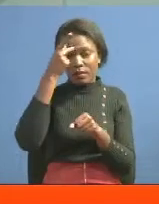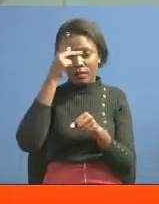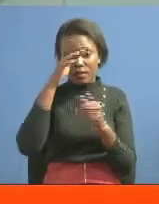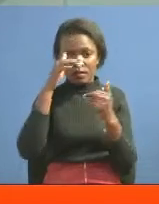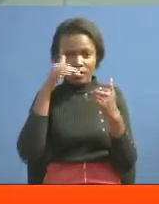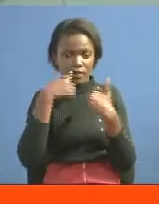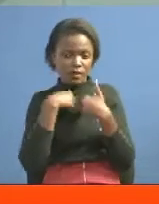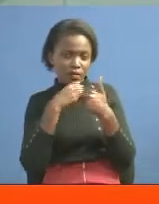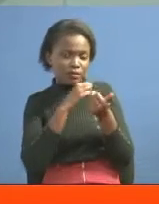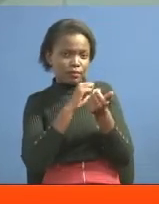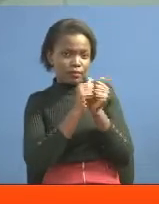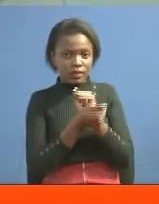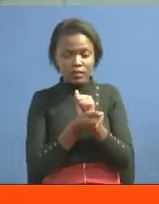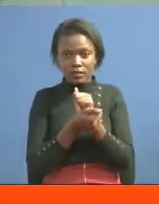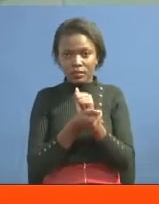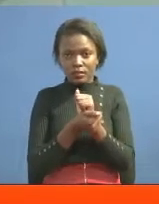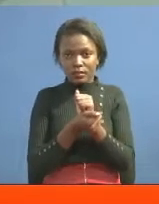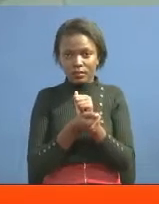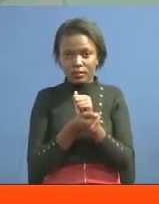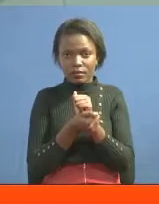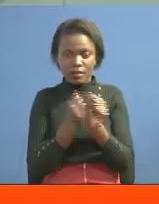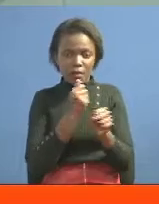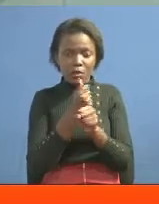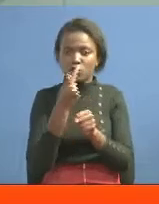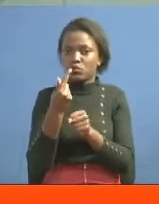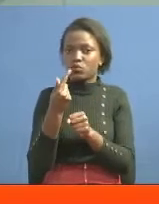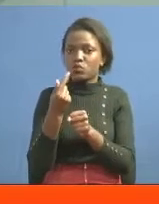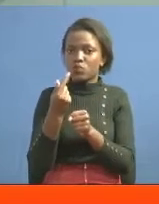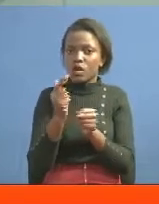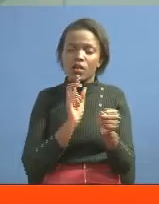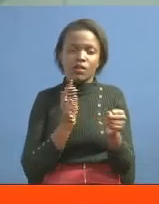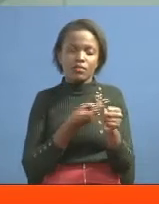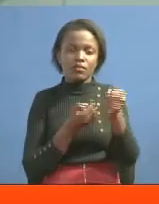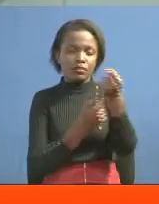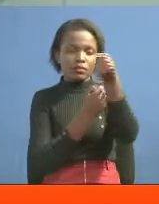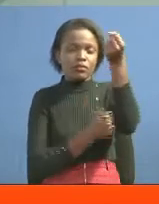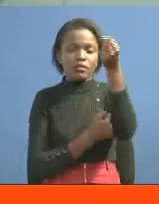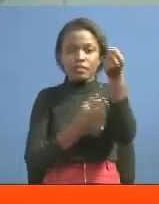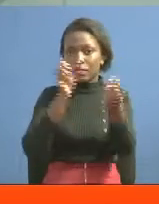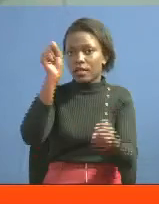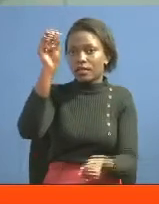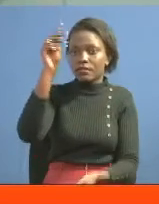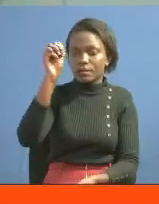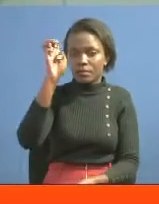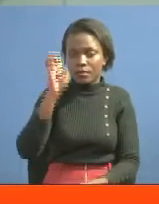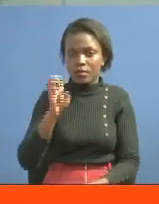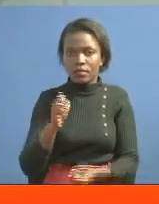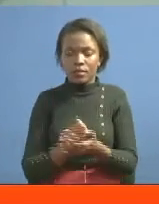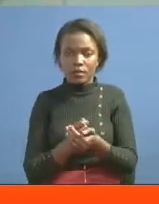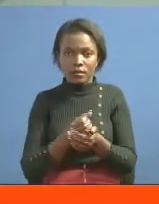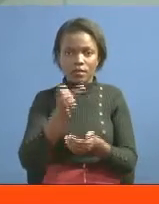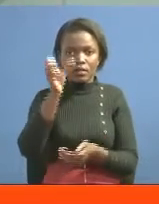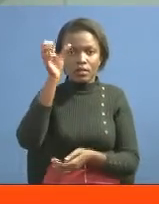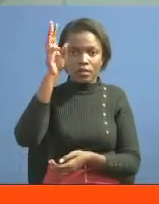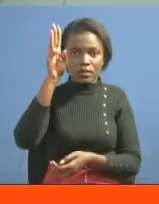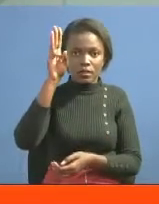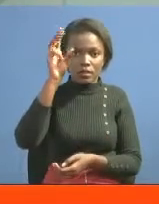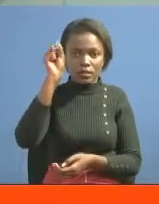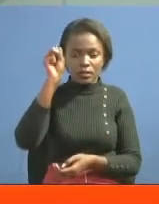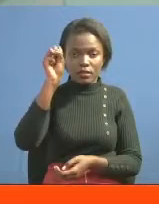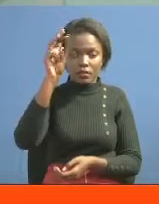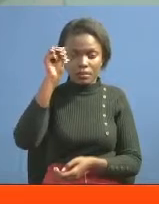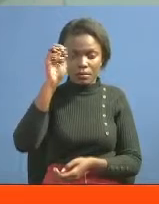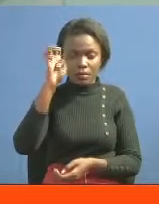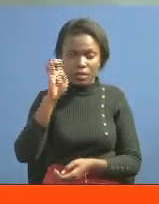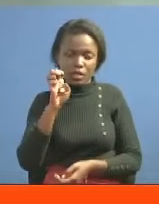changed, a lot of frameworks need to be adjusted, just to make sure that we are supporting SMEs. And by the way, SMEs contribute to 33% of the GDP of the